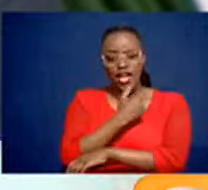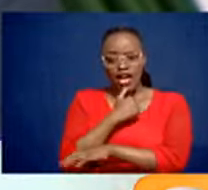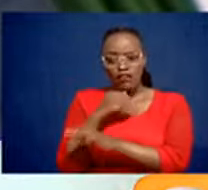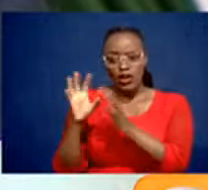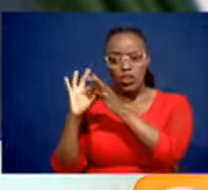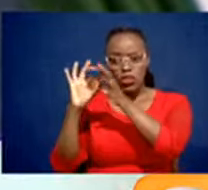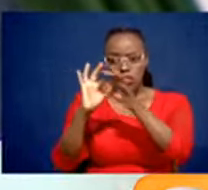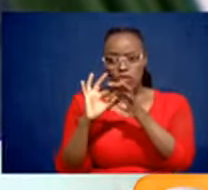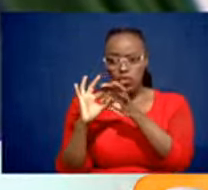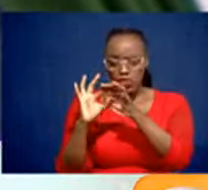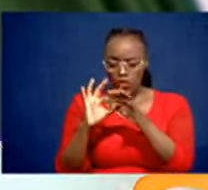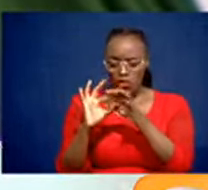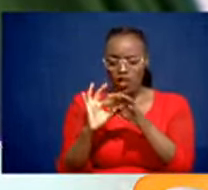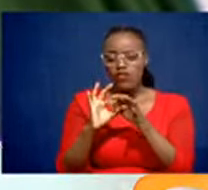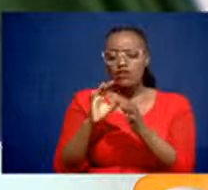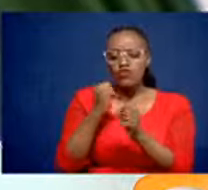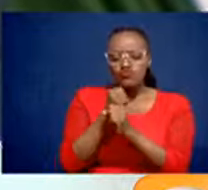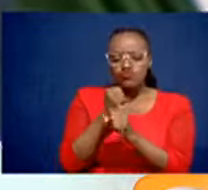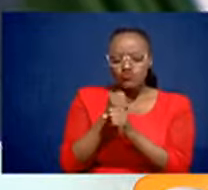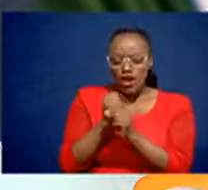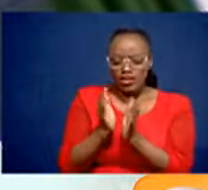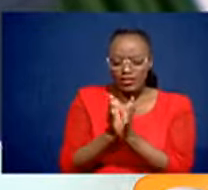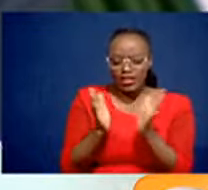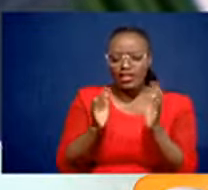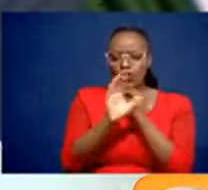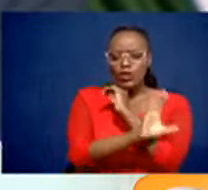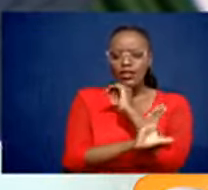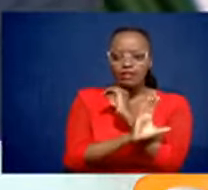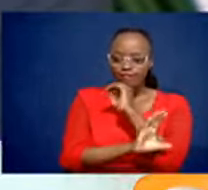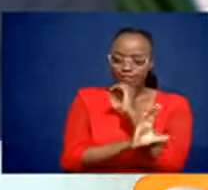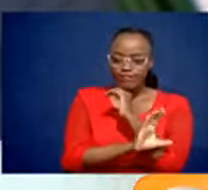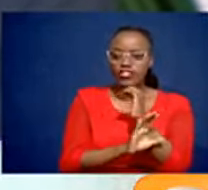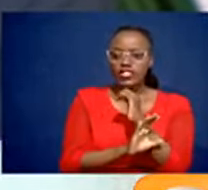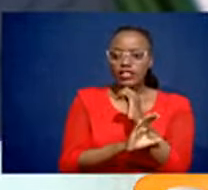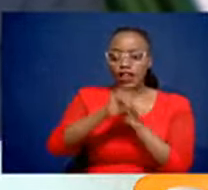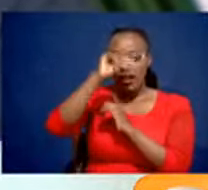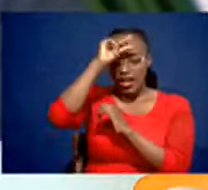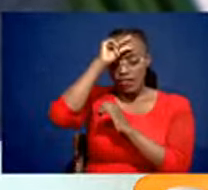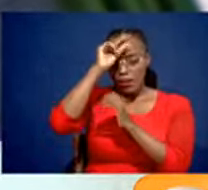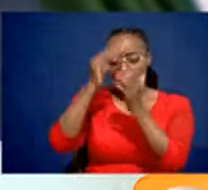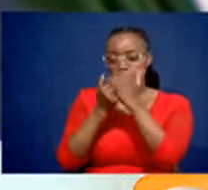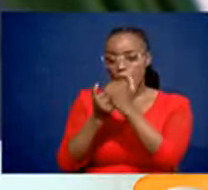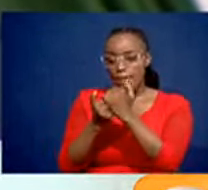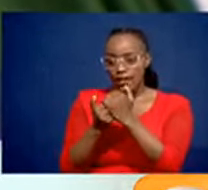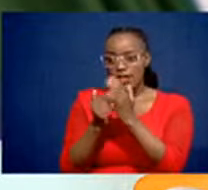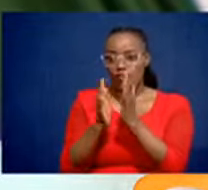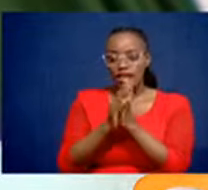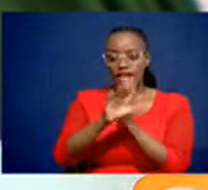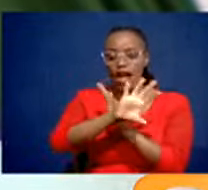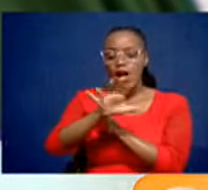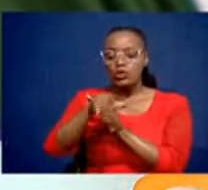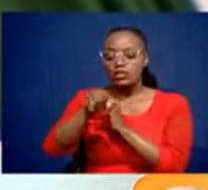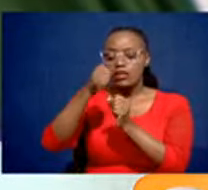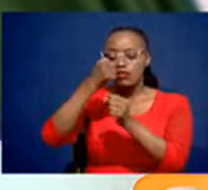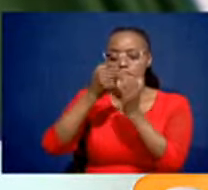collaborative nationwide exercise undertaken by government, partners, and our counties.